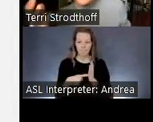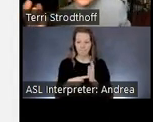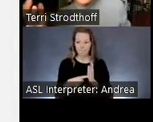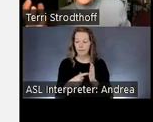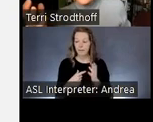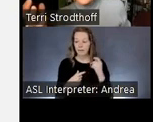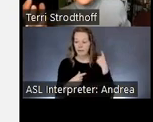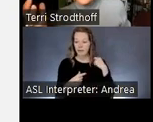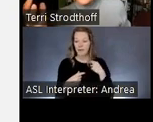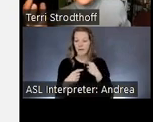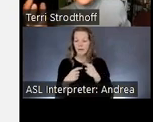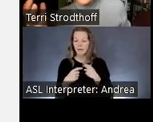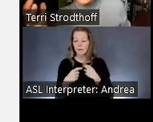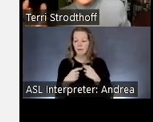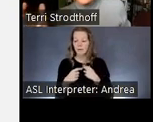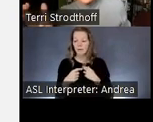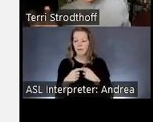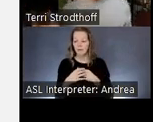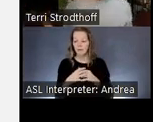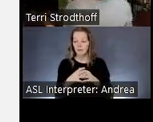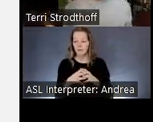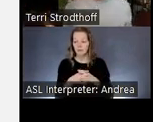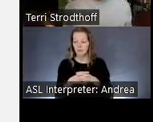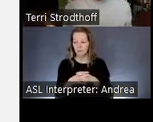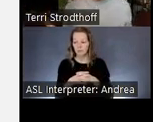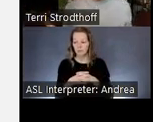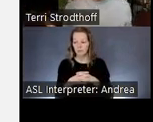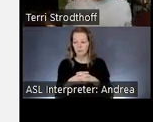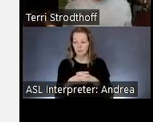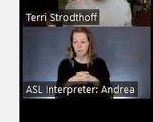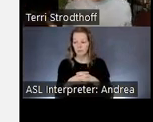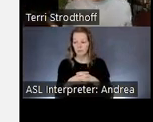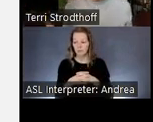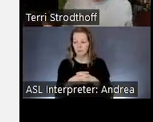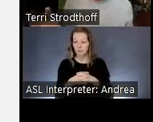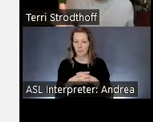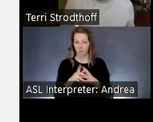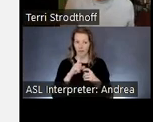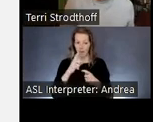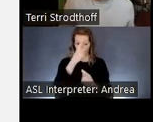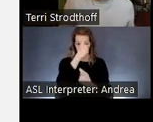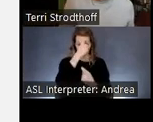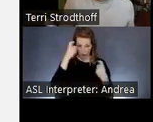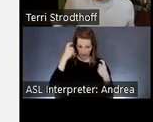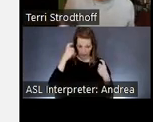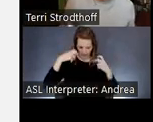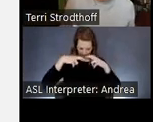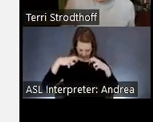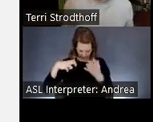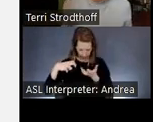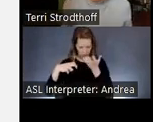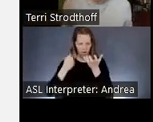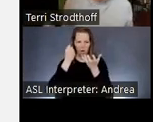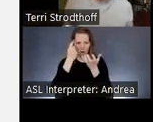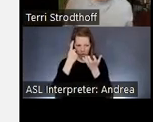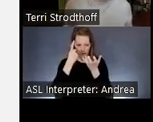really thoughtfully take that understanding of trauma and build it into a way